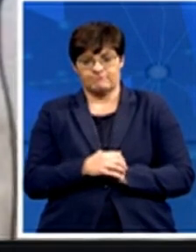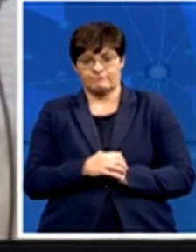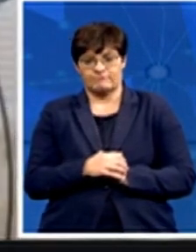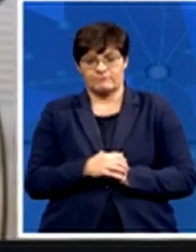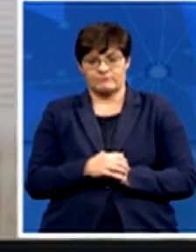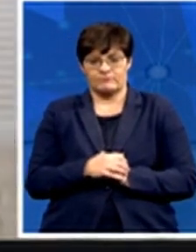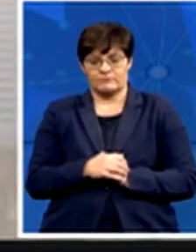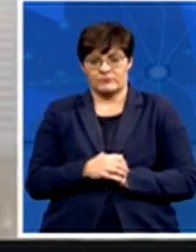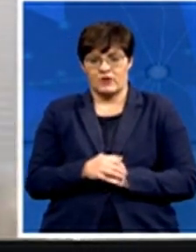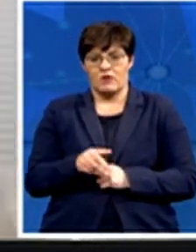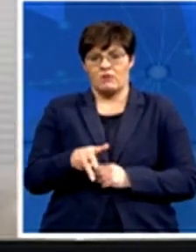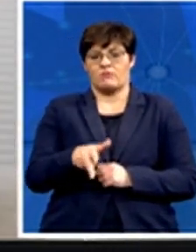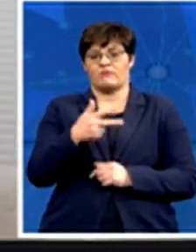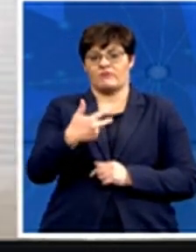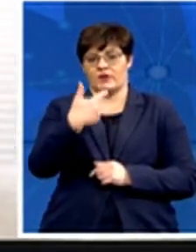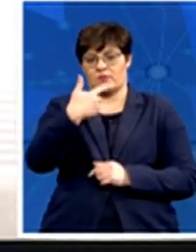come. Okay.